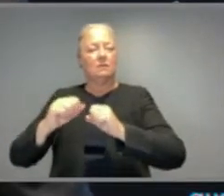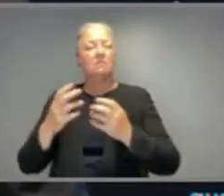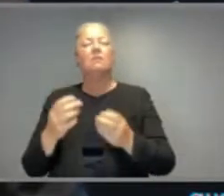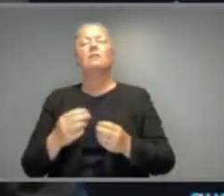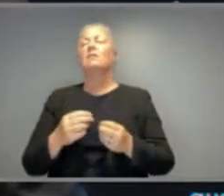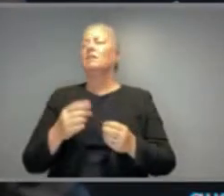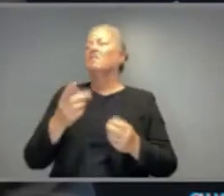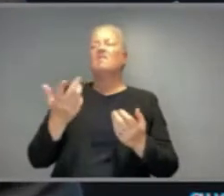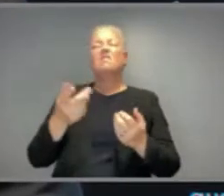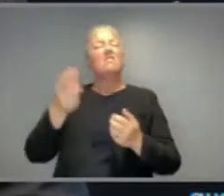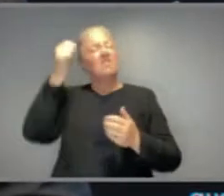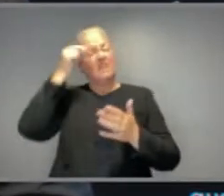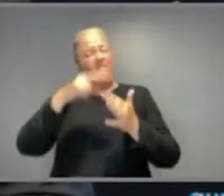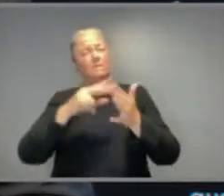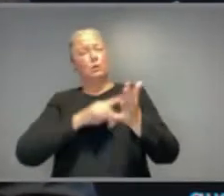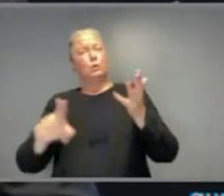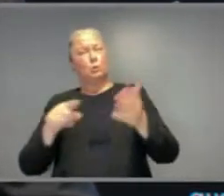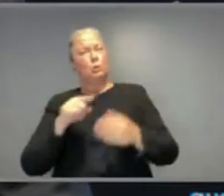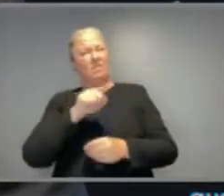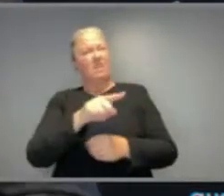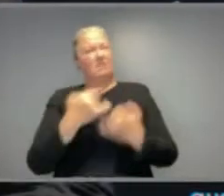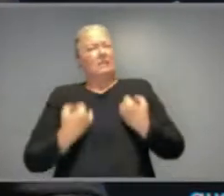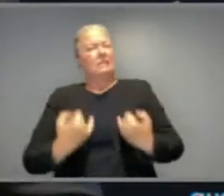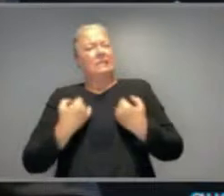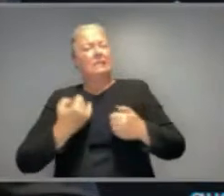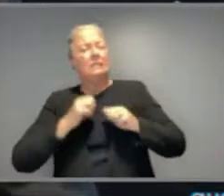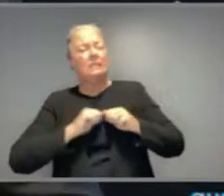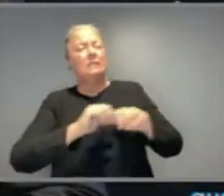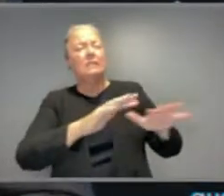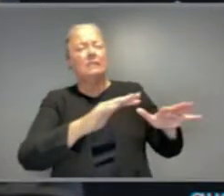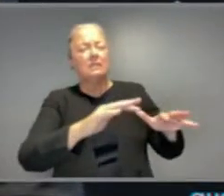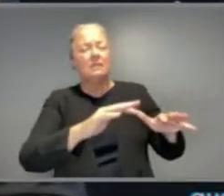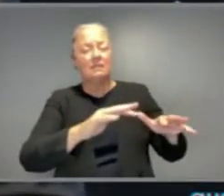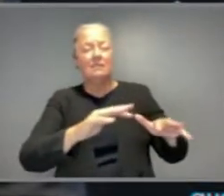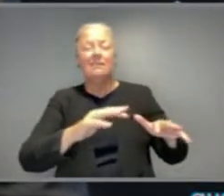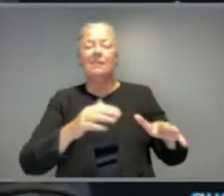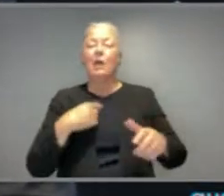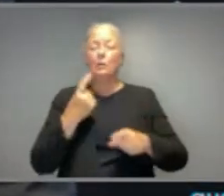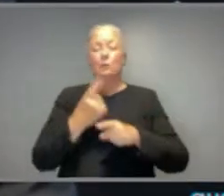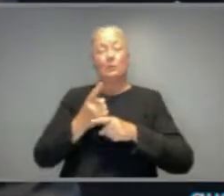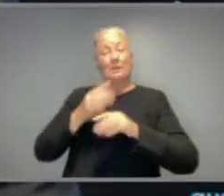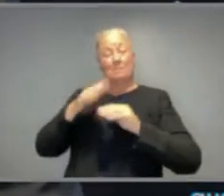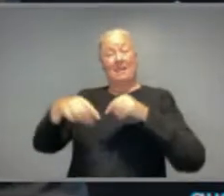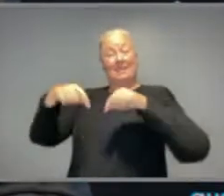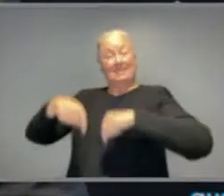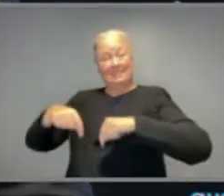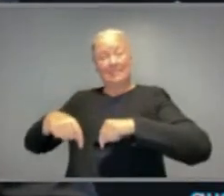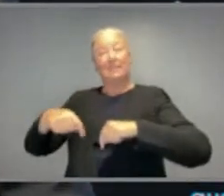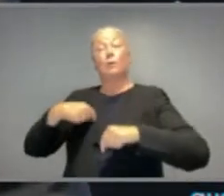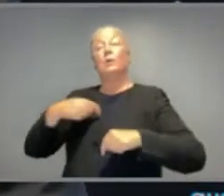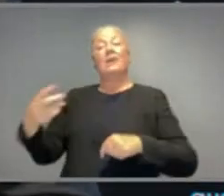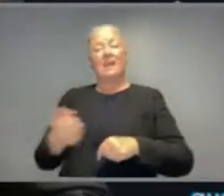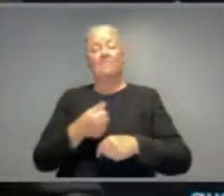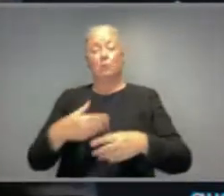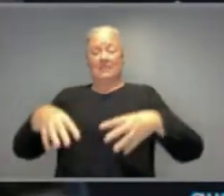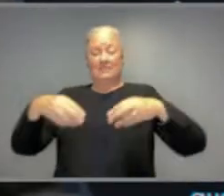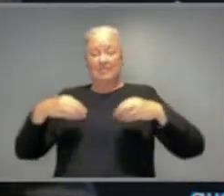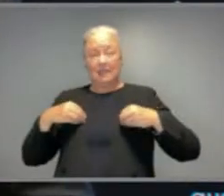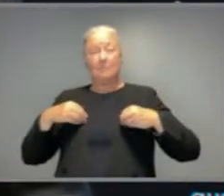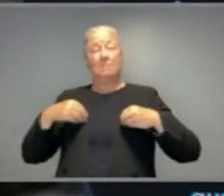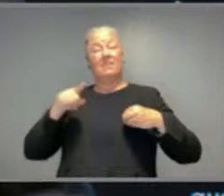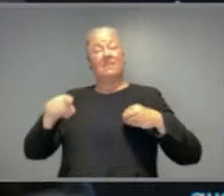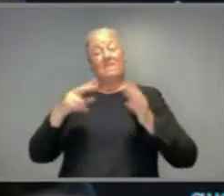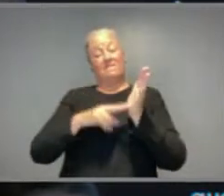like the flu. That's why I talk about a path to living with the virus, because that's what we're doing with other